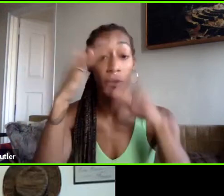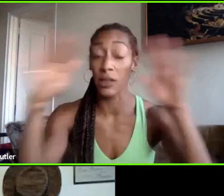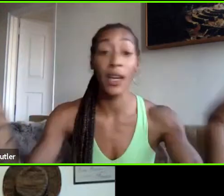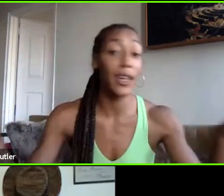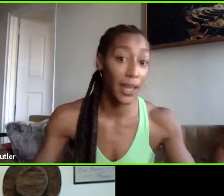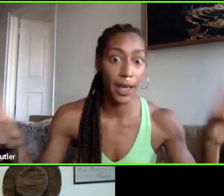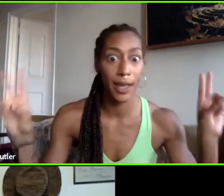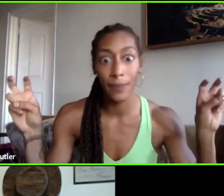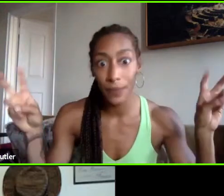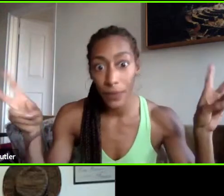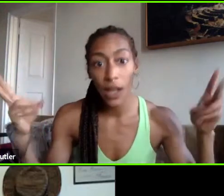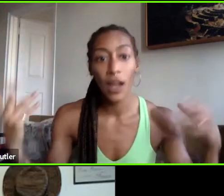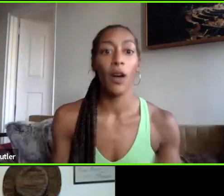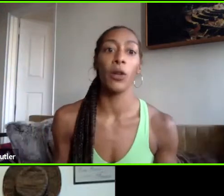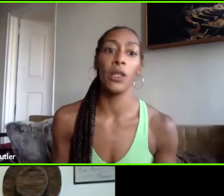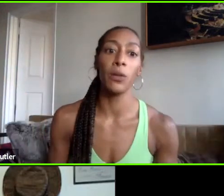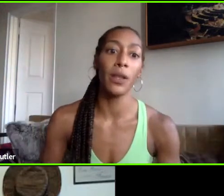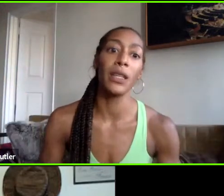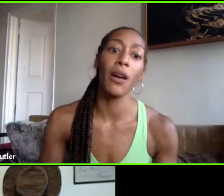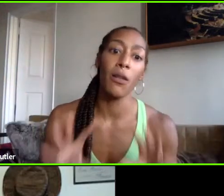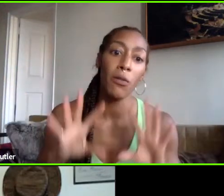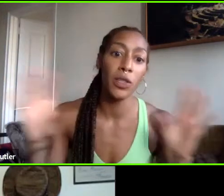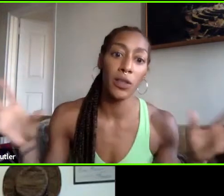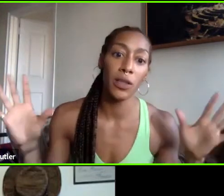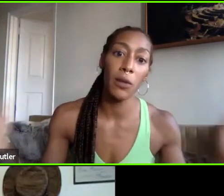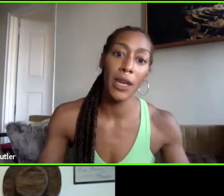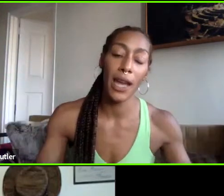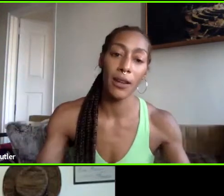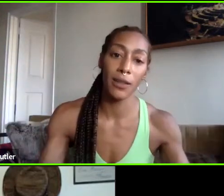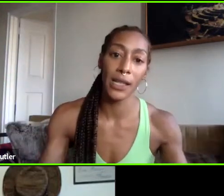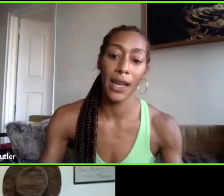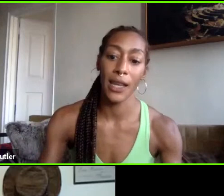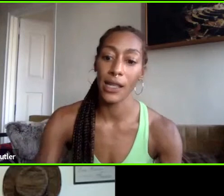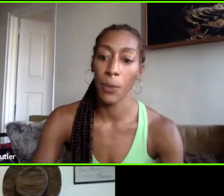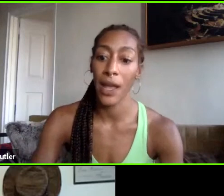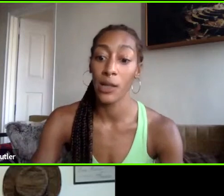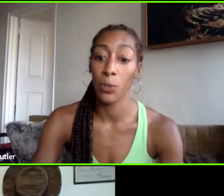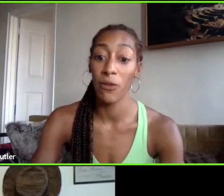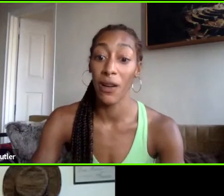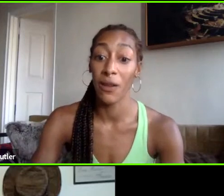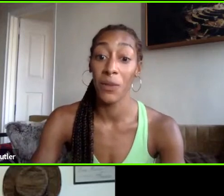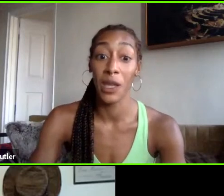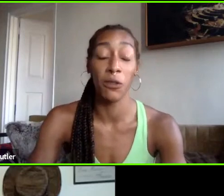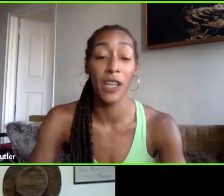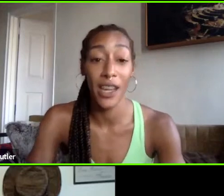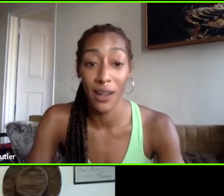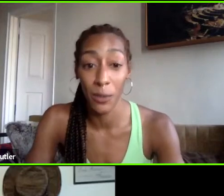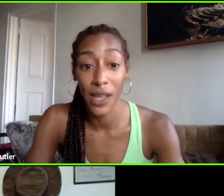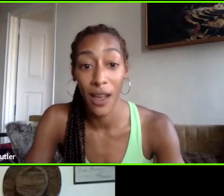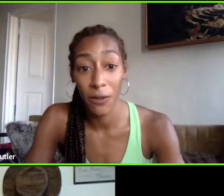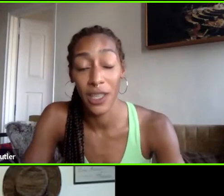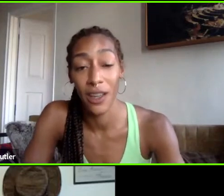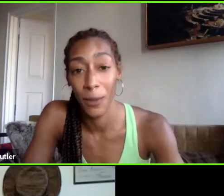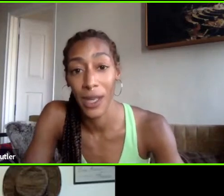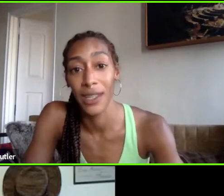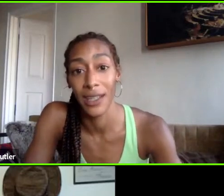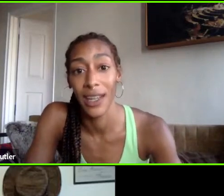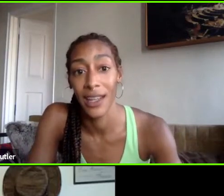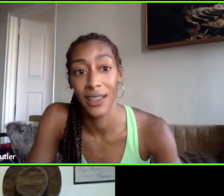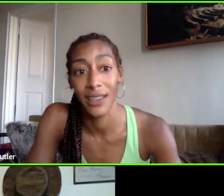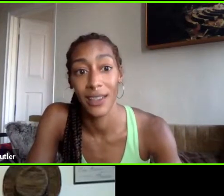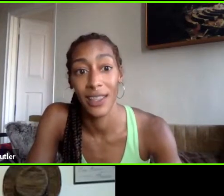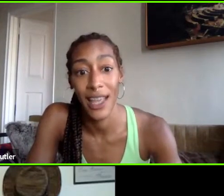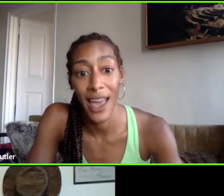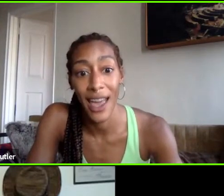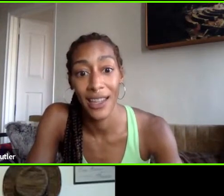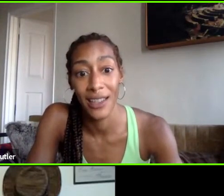you're overlooking it, or you really know what you're doing and how you're designing the space. But from the creator himself to come in